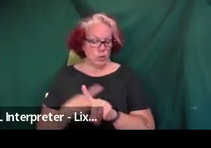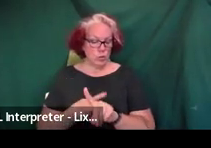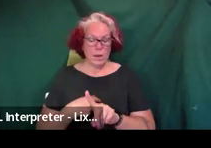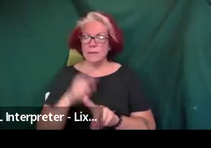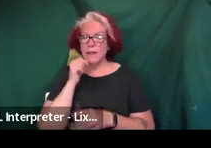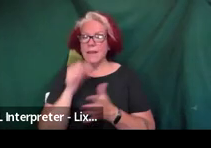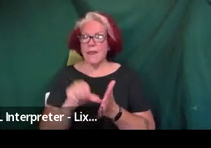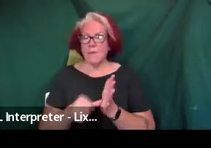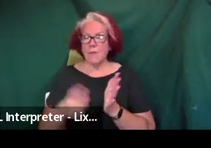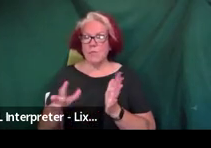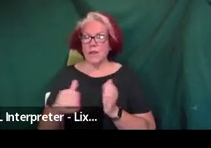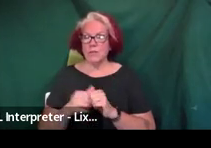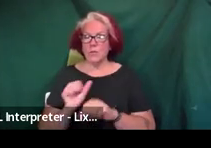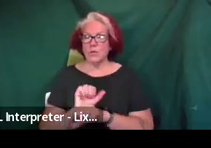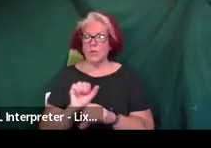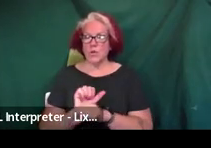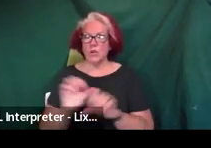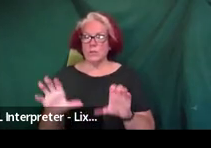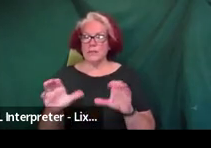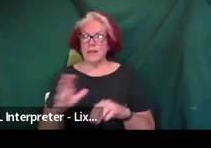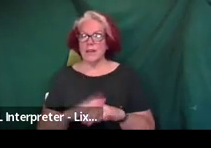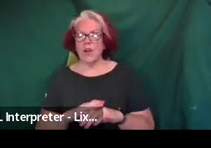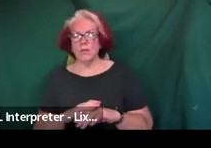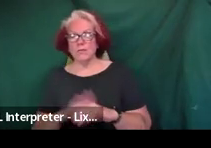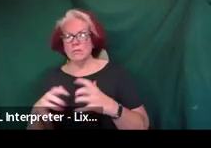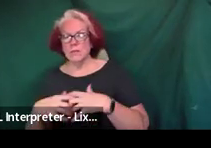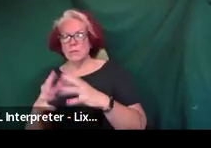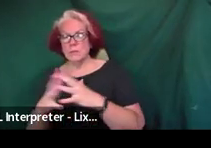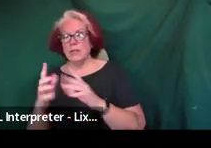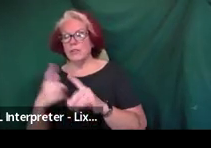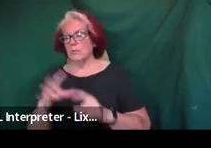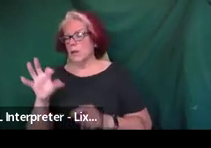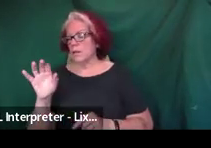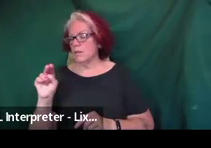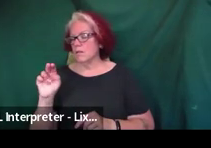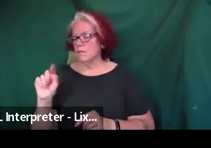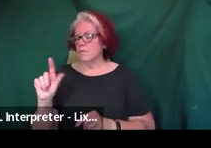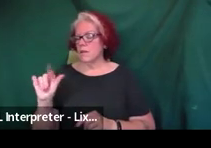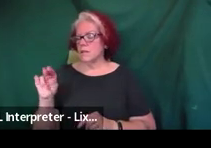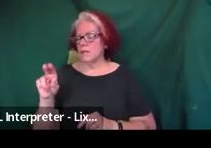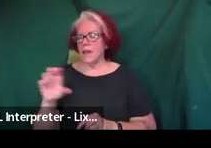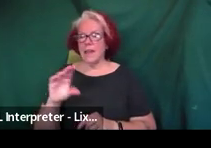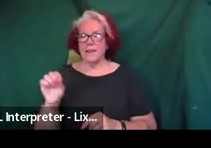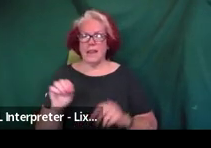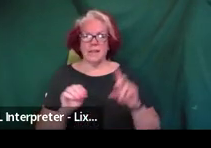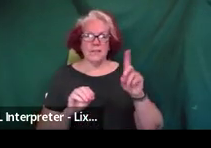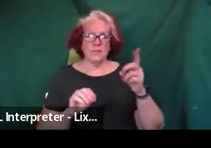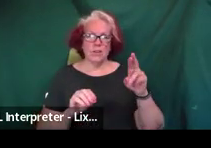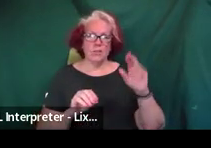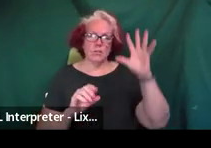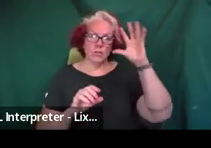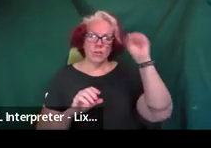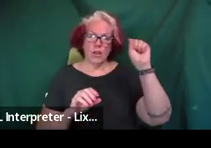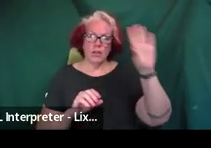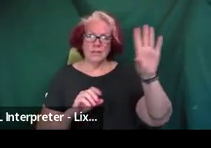the work that's being done on the implementation, both by Frontline as well as with Dr. Clark's team that she has